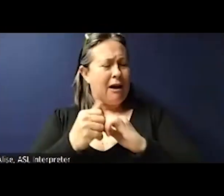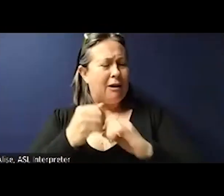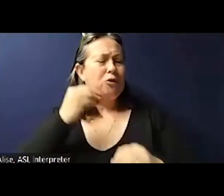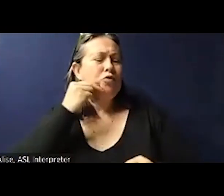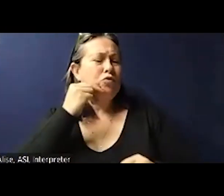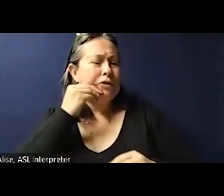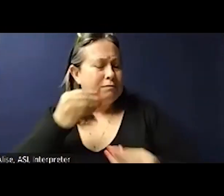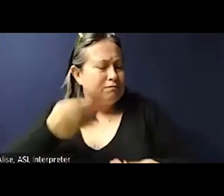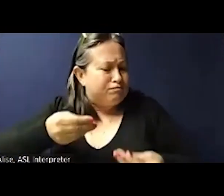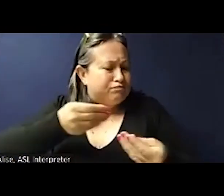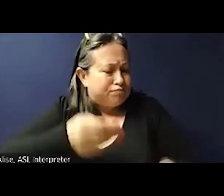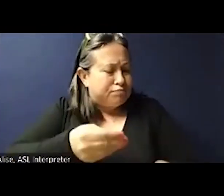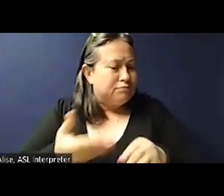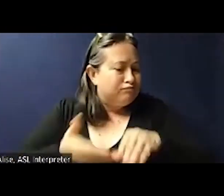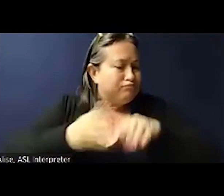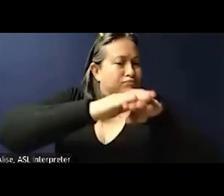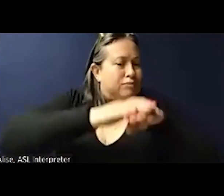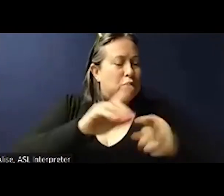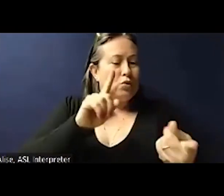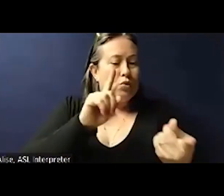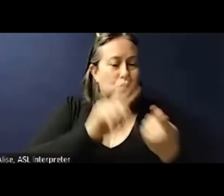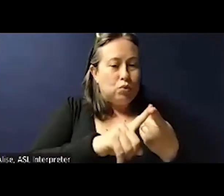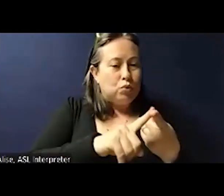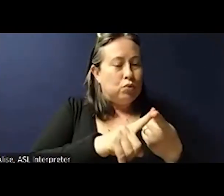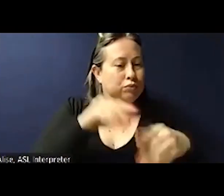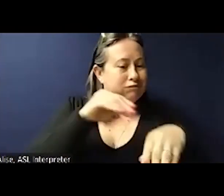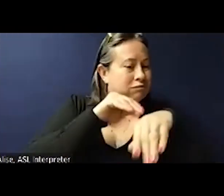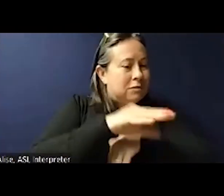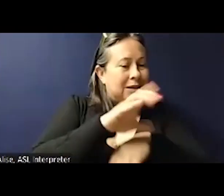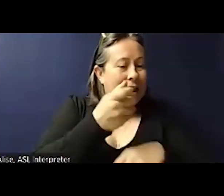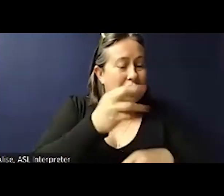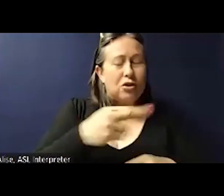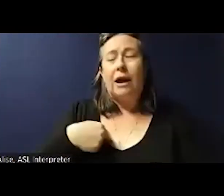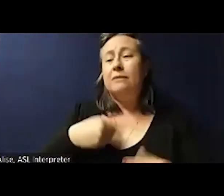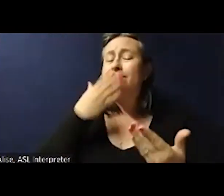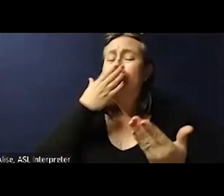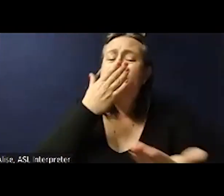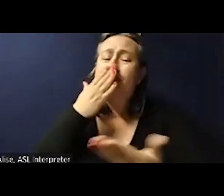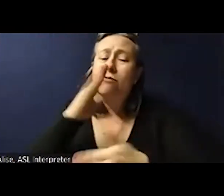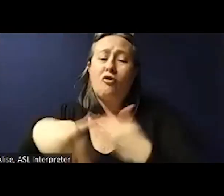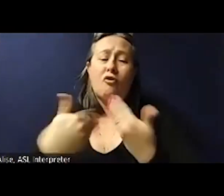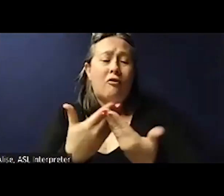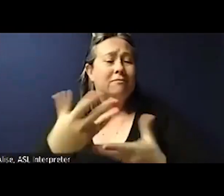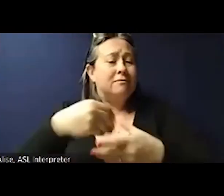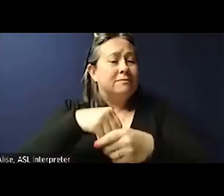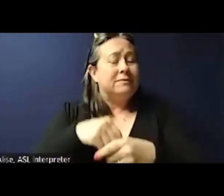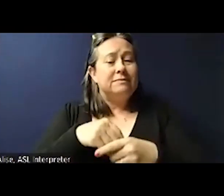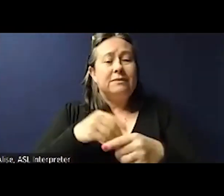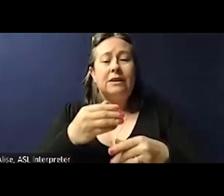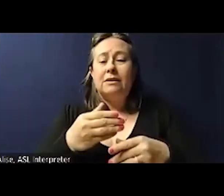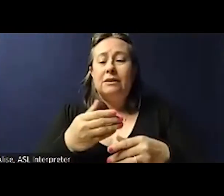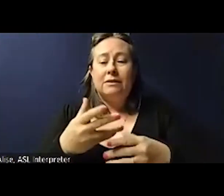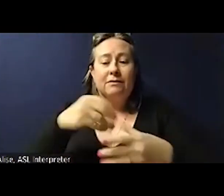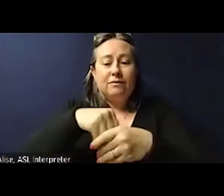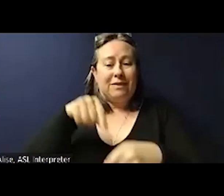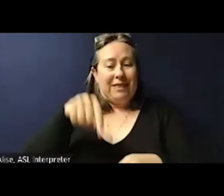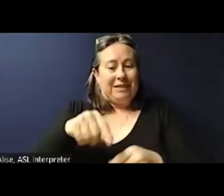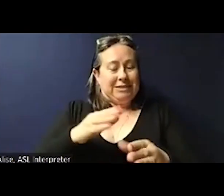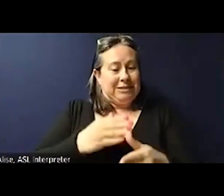and outcomes. So I thank you all for being a part of this important step. Follow along this week of action